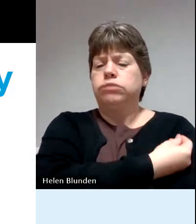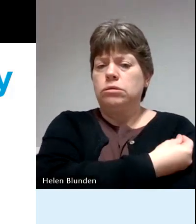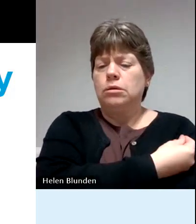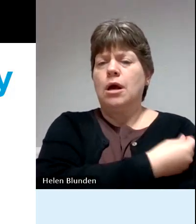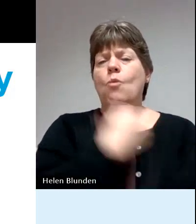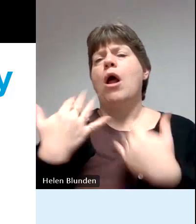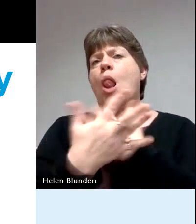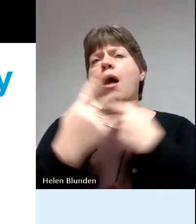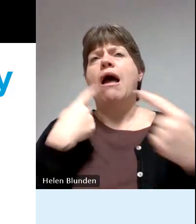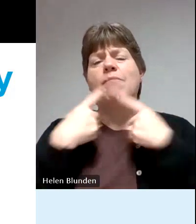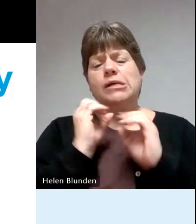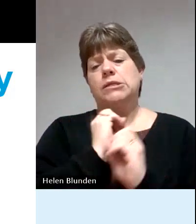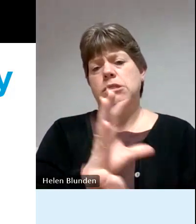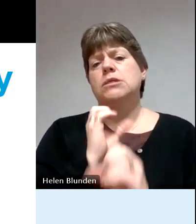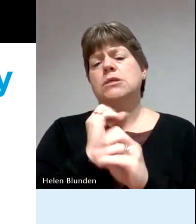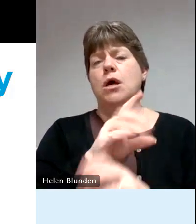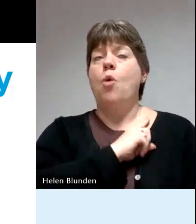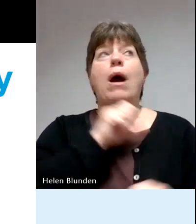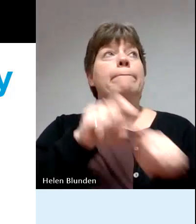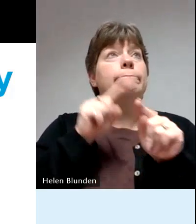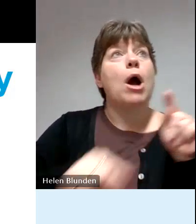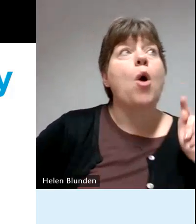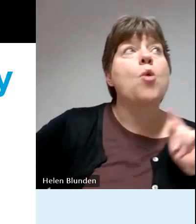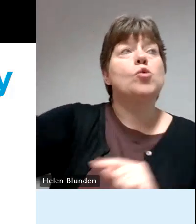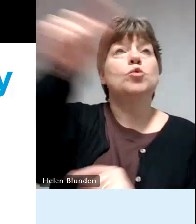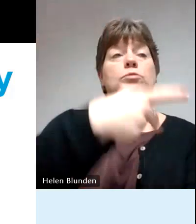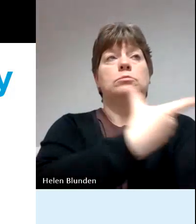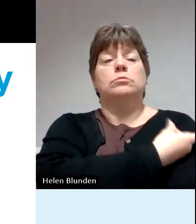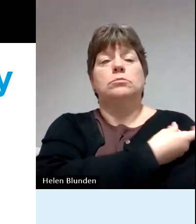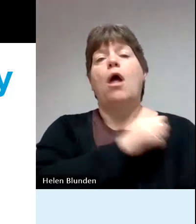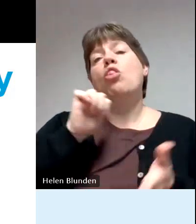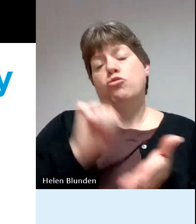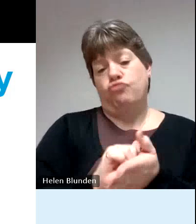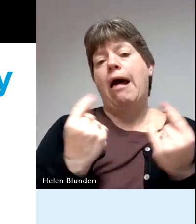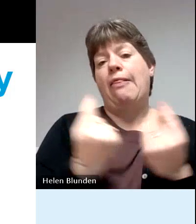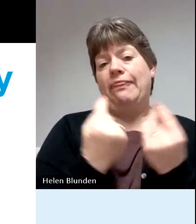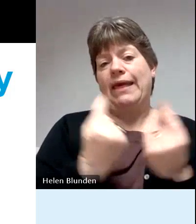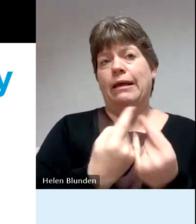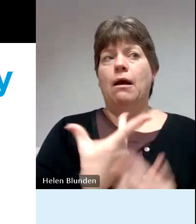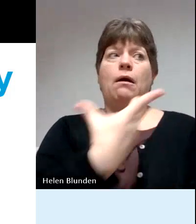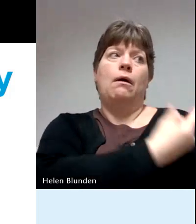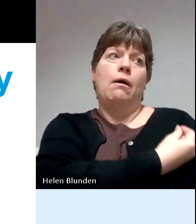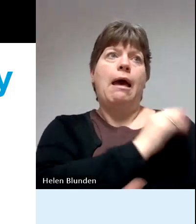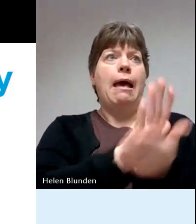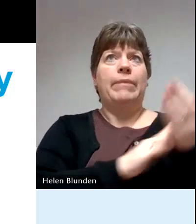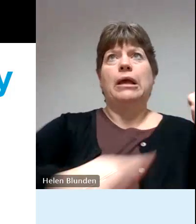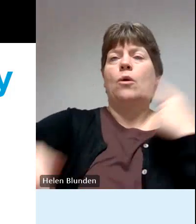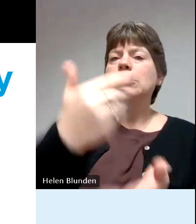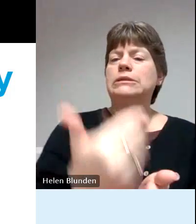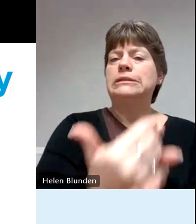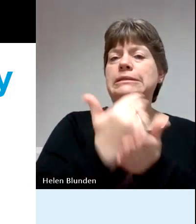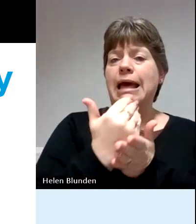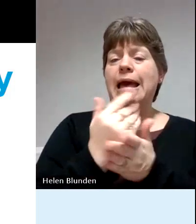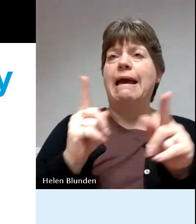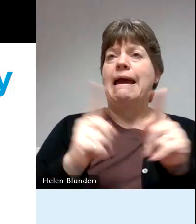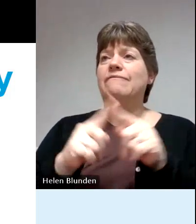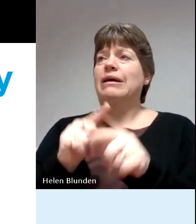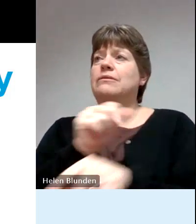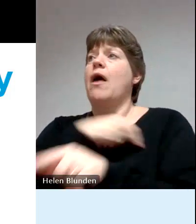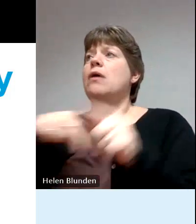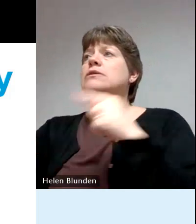of messages, because for most people it's the right thing to do, and it keeps people safe and it reduces pressure on systems.